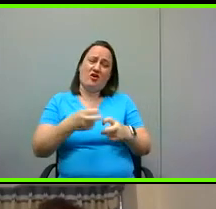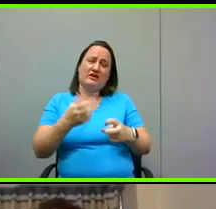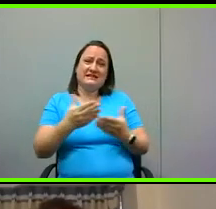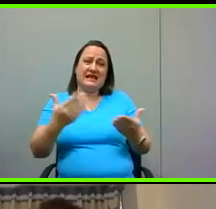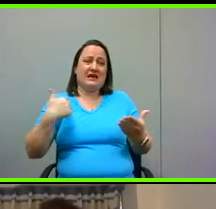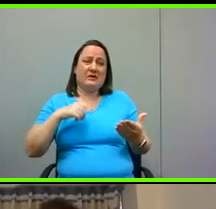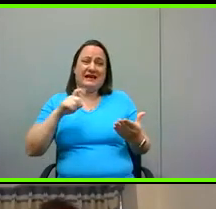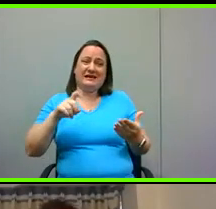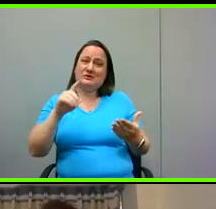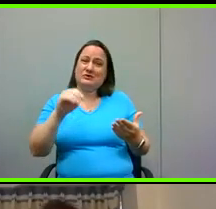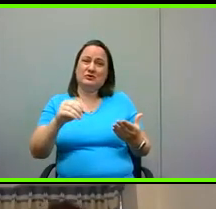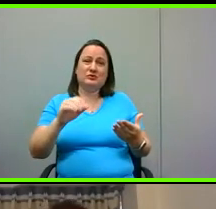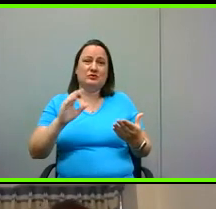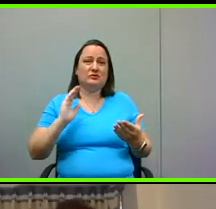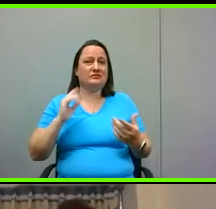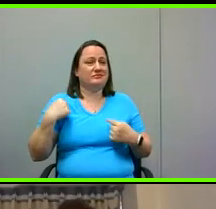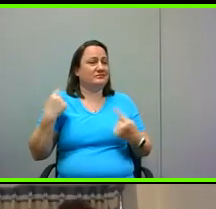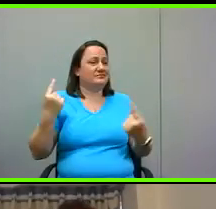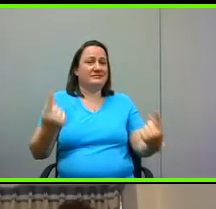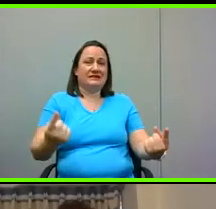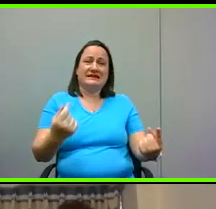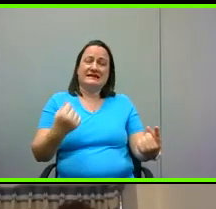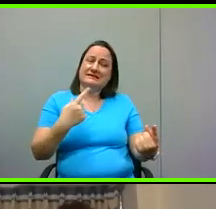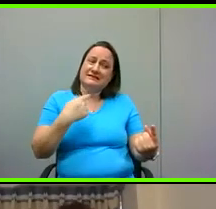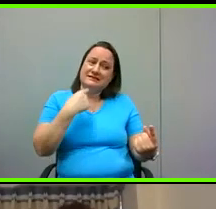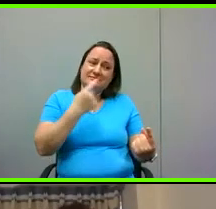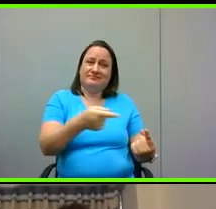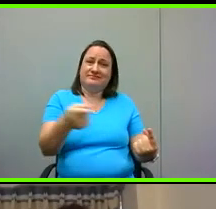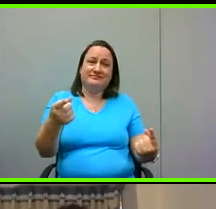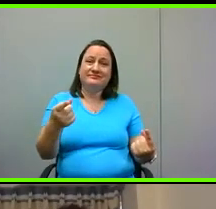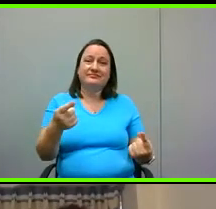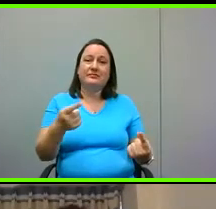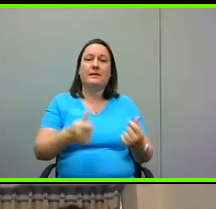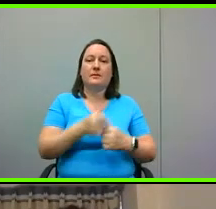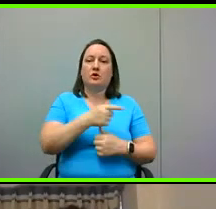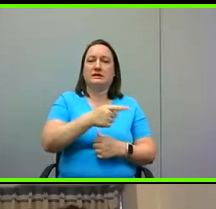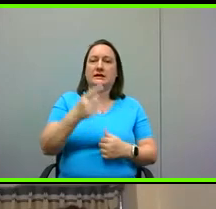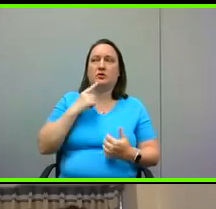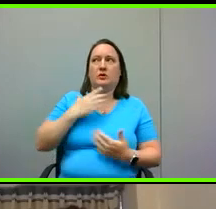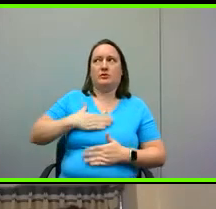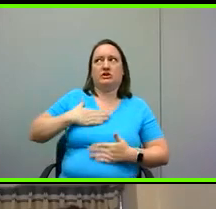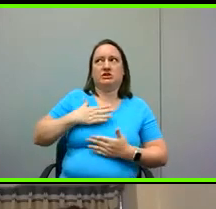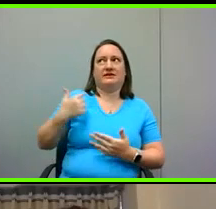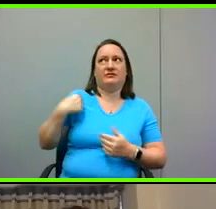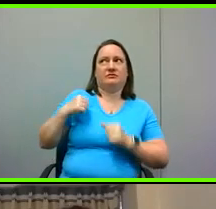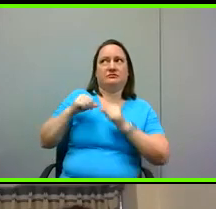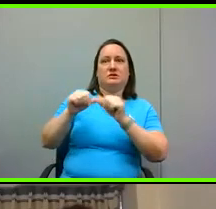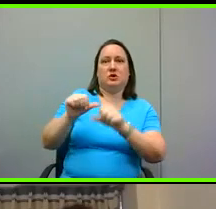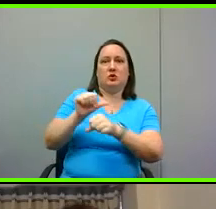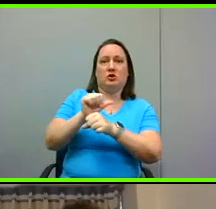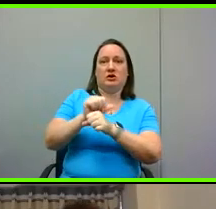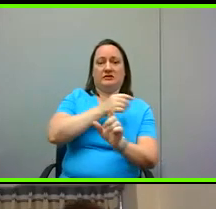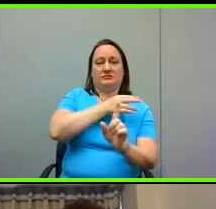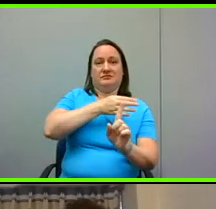those employees. For the most part, they were very, very appreciative that we kept them on as long as we did.